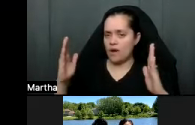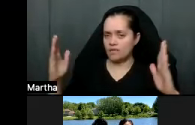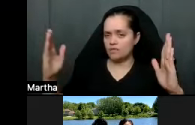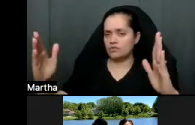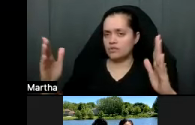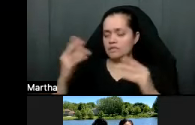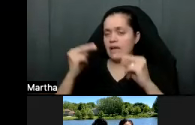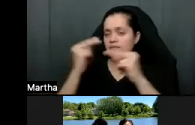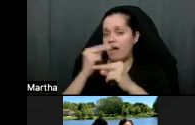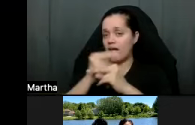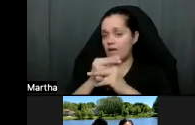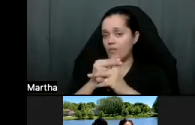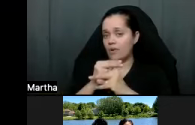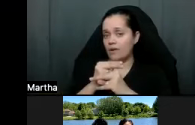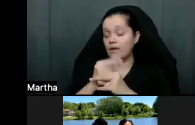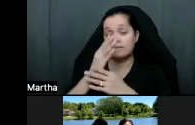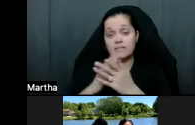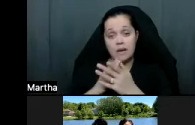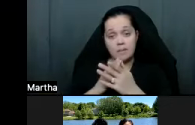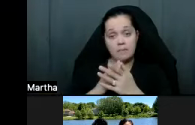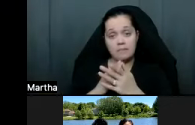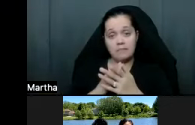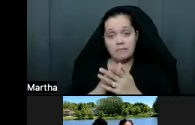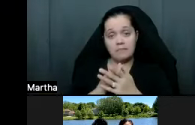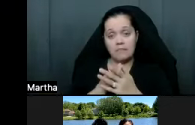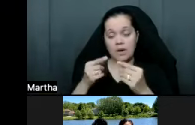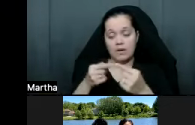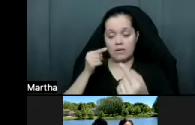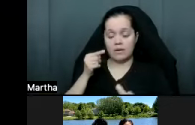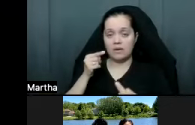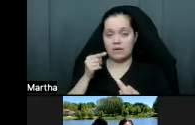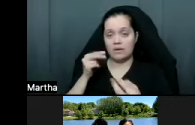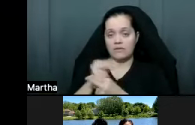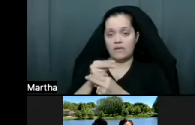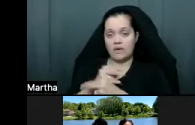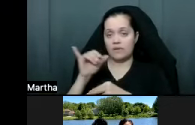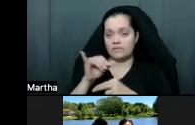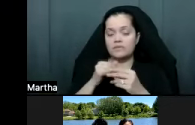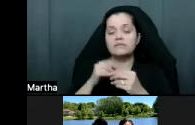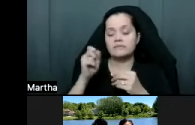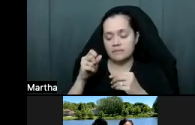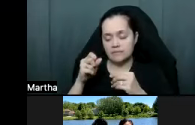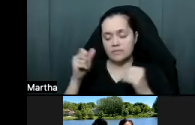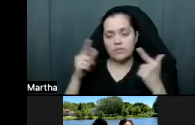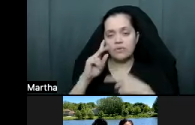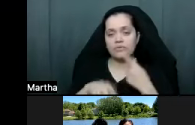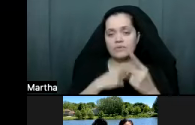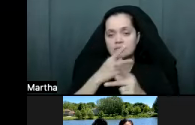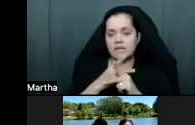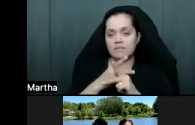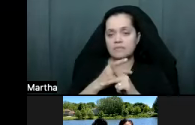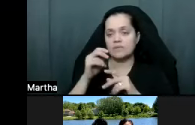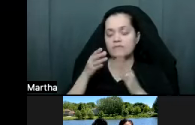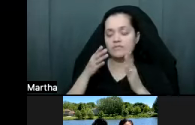a highway, and some are adjacent to the interstate highway. Yes, there's all sorts of roads